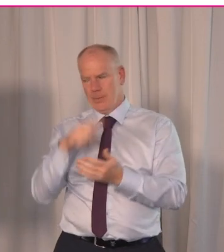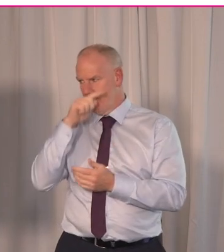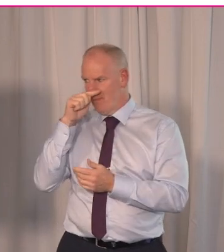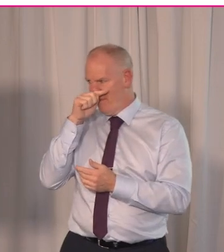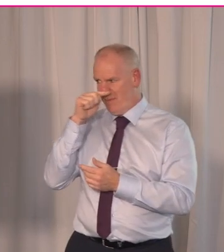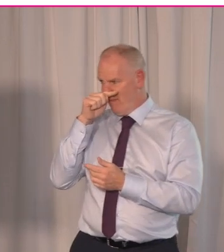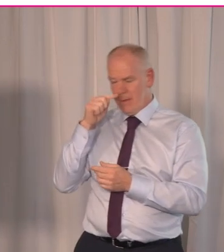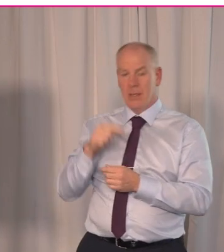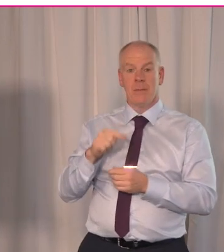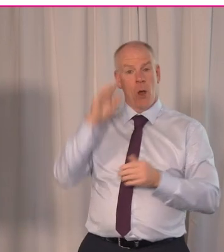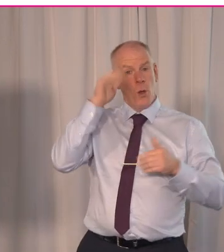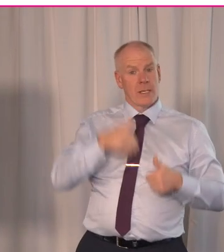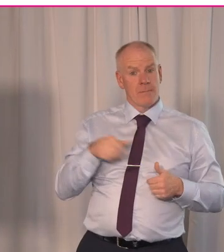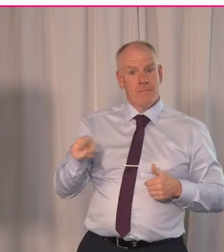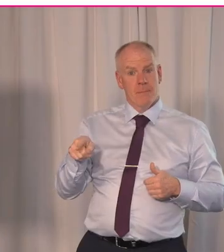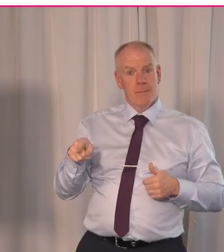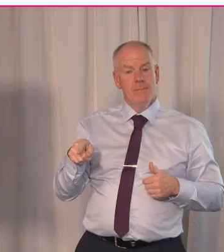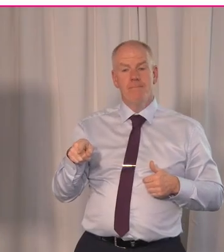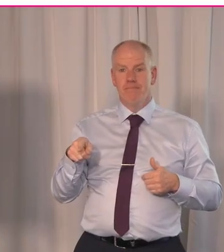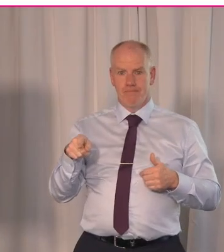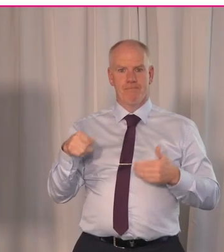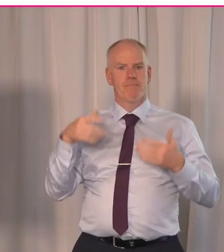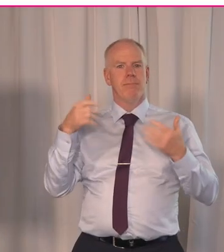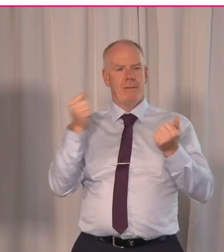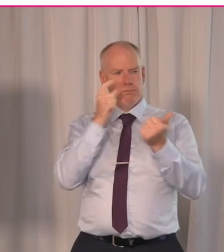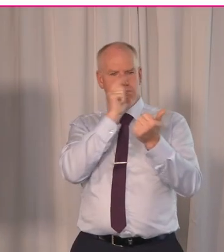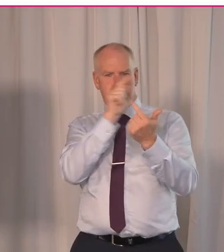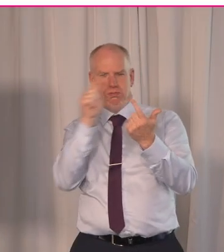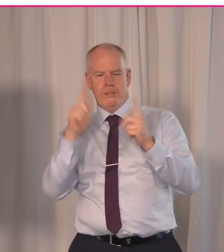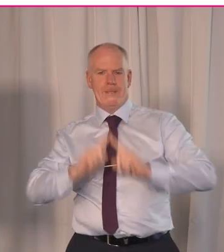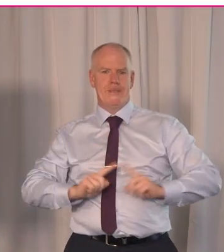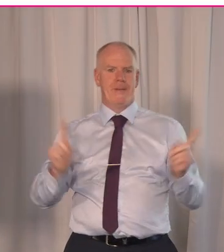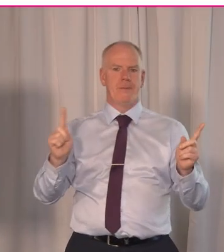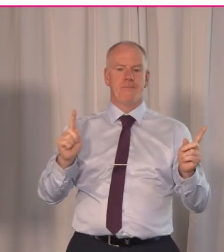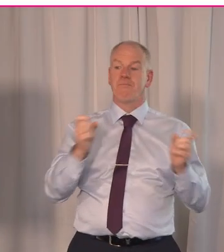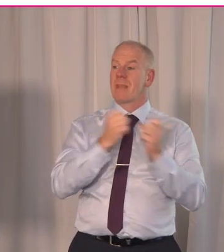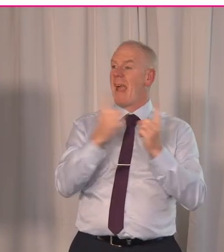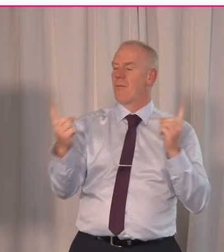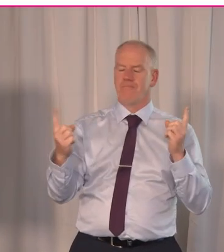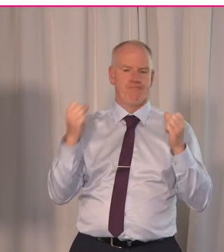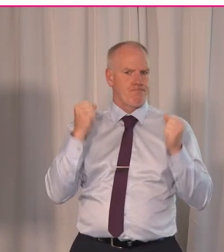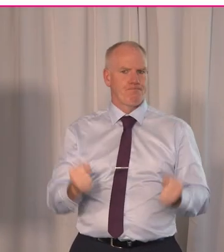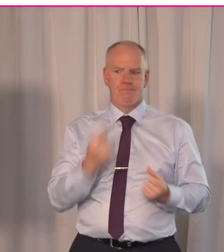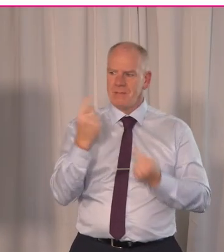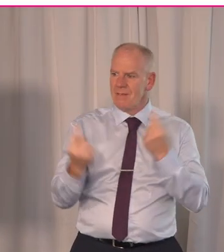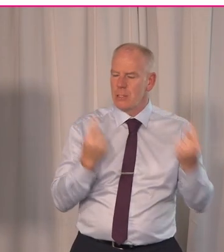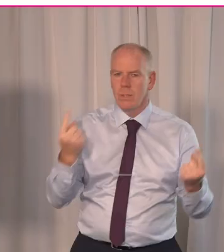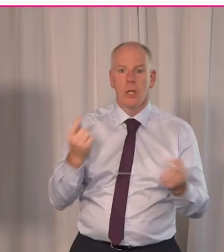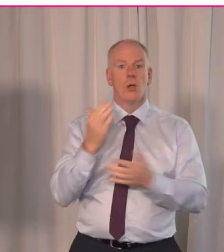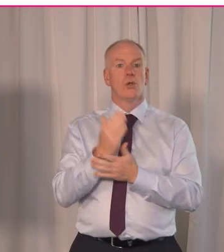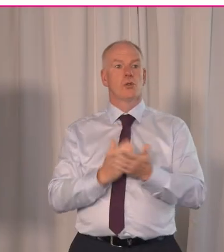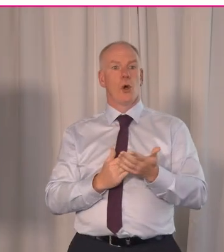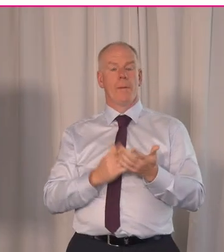But actually autistic people have this spiky profile where they have everyone's individual, and some people can have challenges in